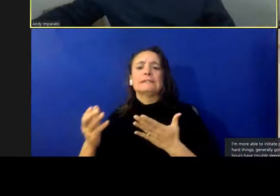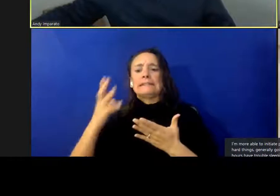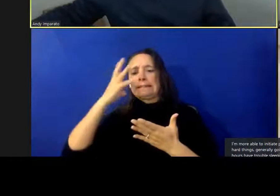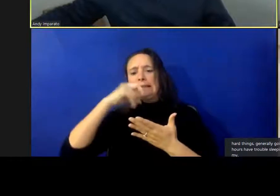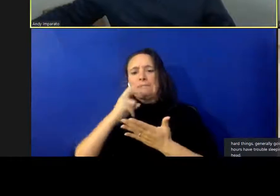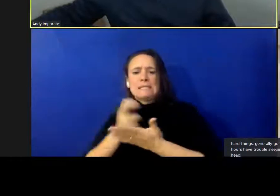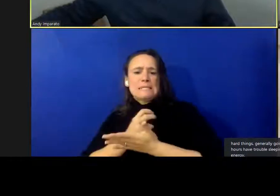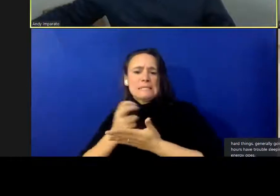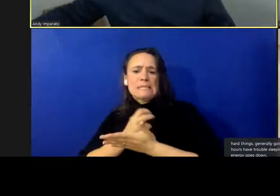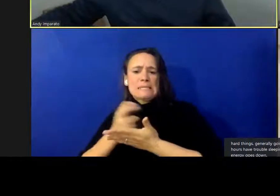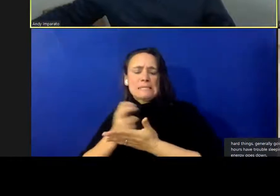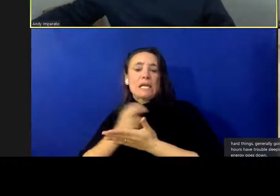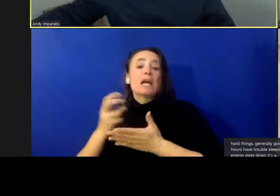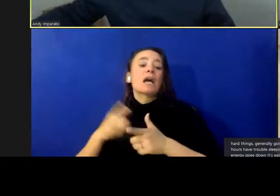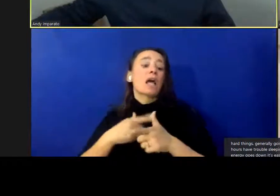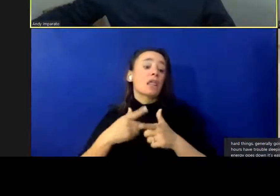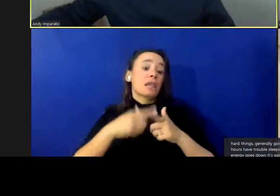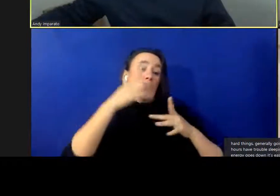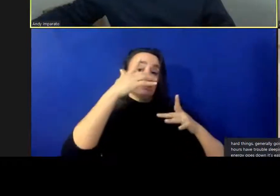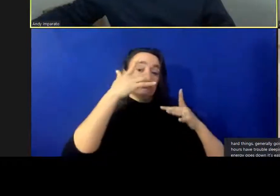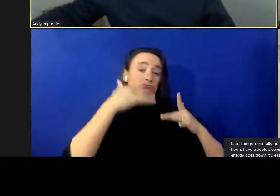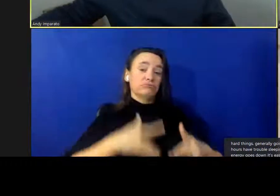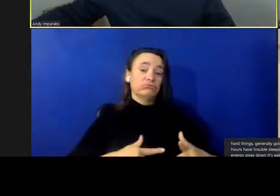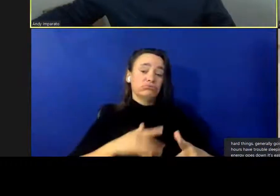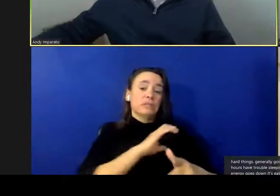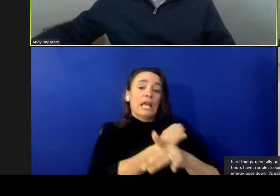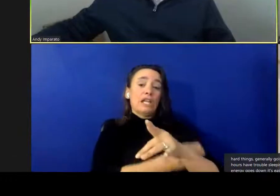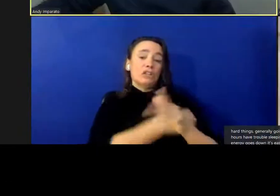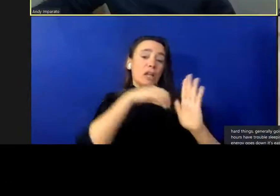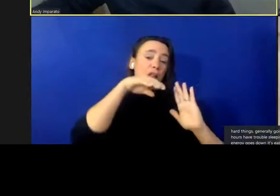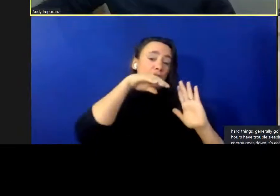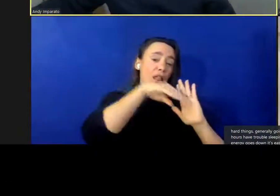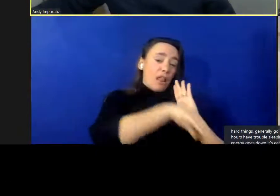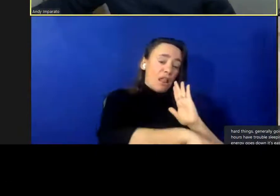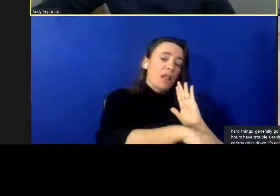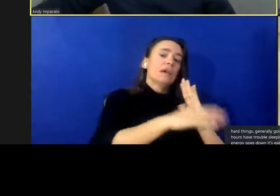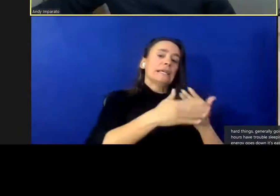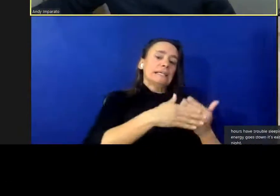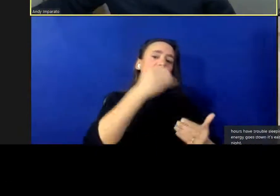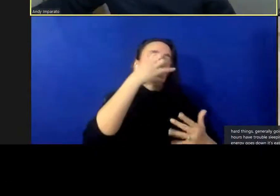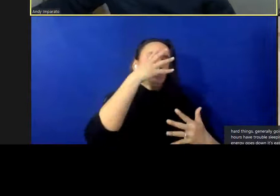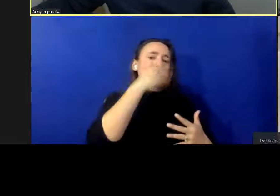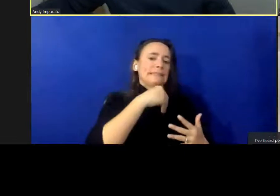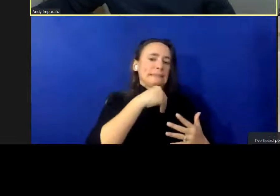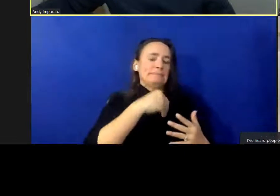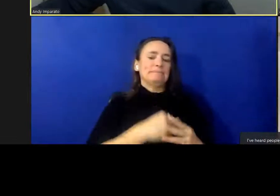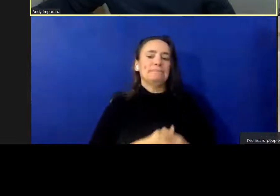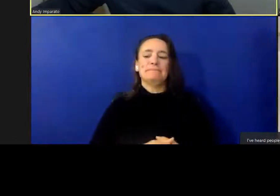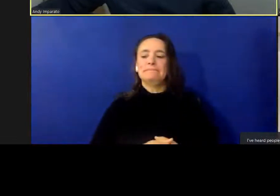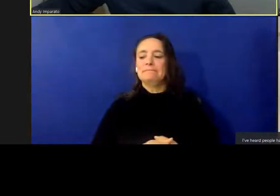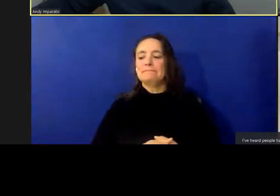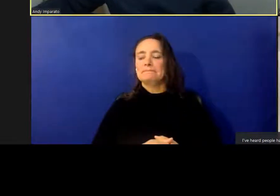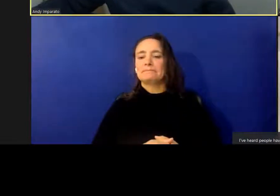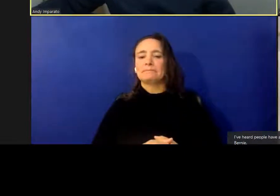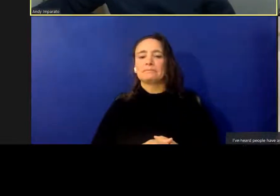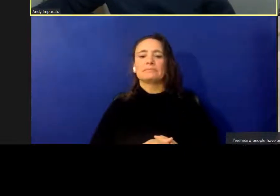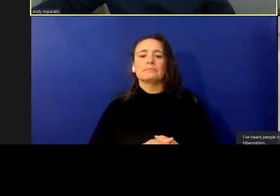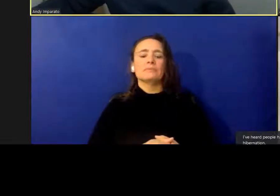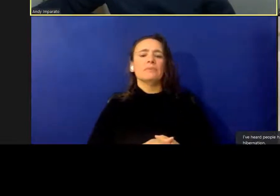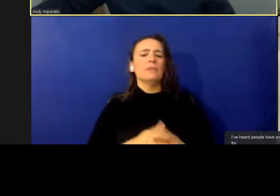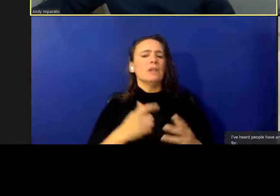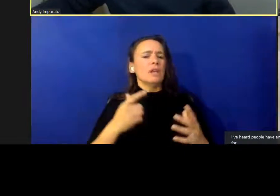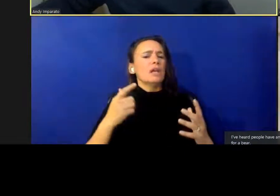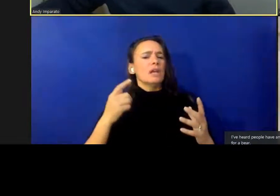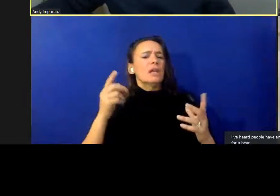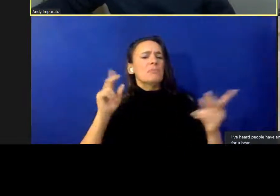when my energy goes down, it's easier for me to sleep. Um, I've heard people analogize it to hibernation for a